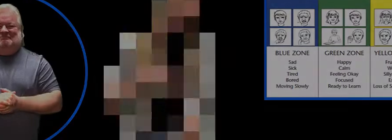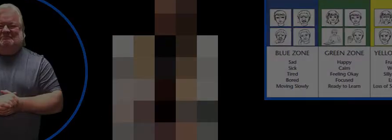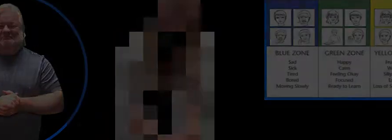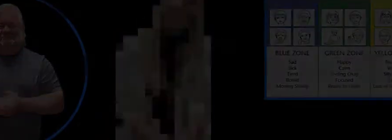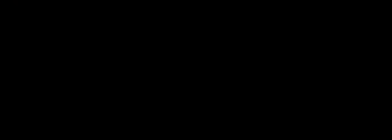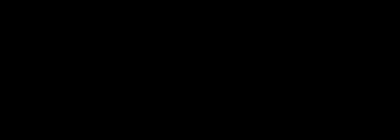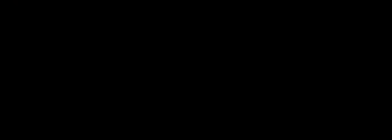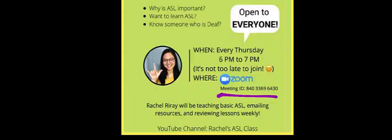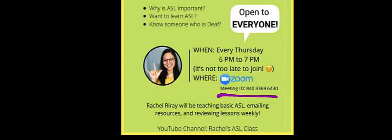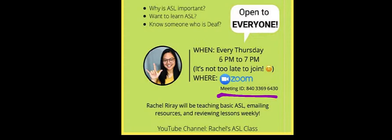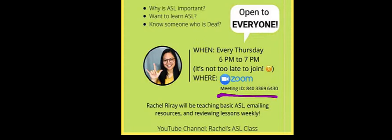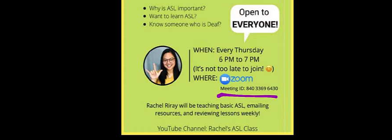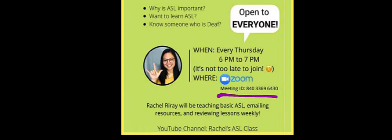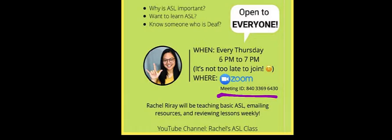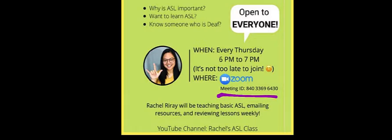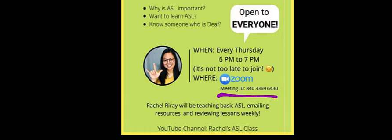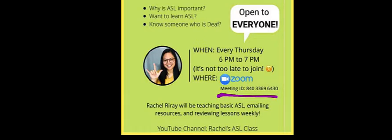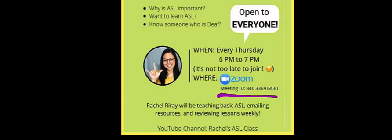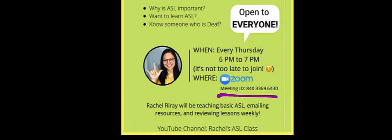Bye.